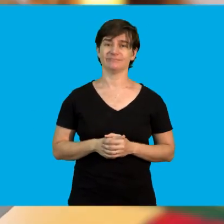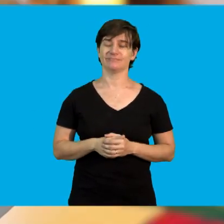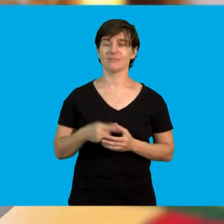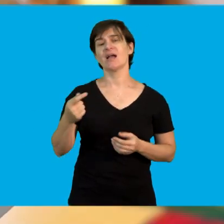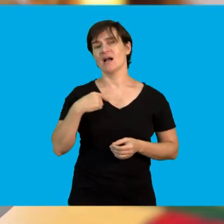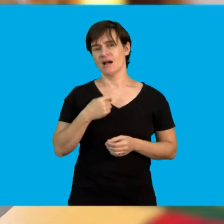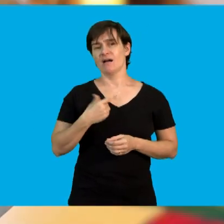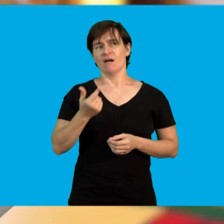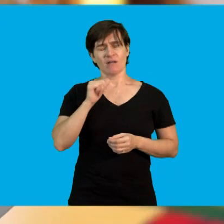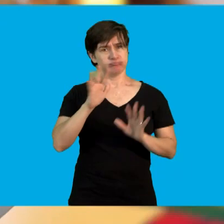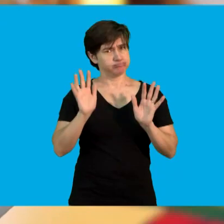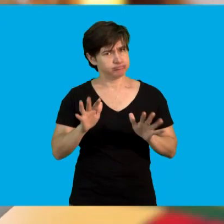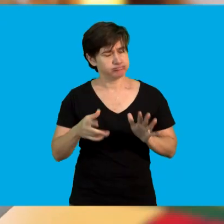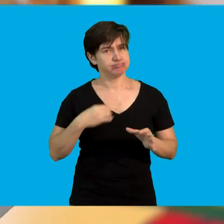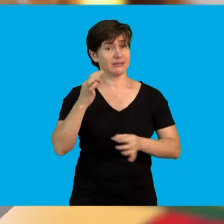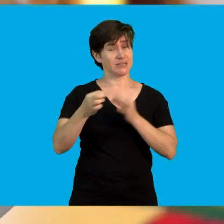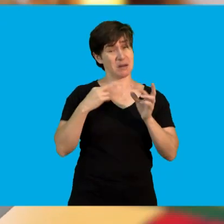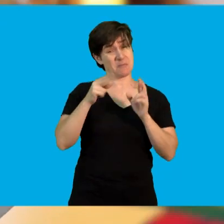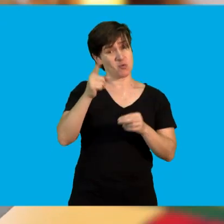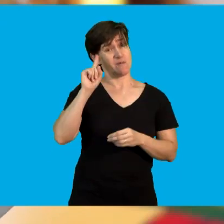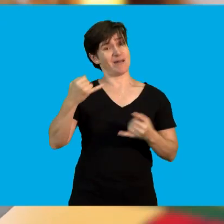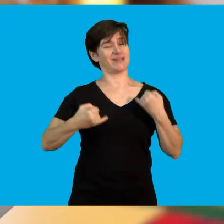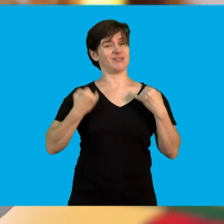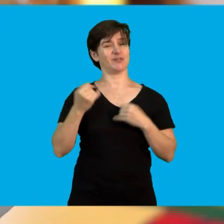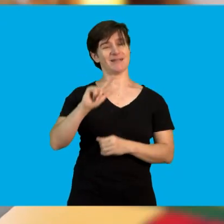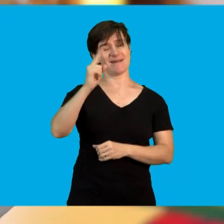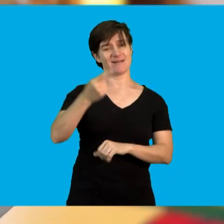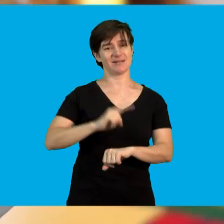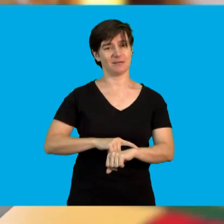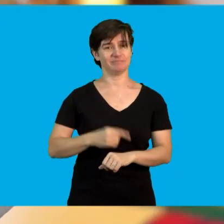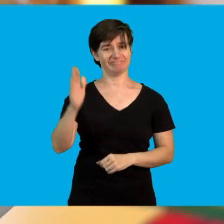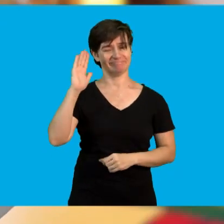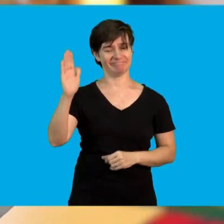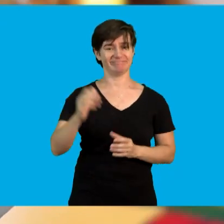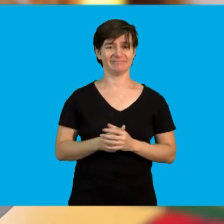base. So with that said, I've said a mouthful. I hope you had as much fun as I did.